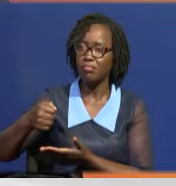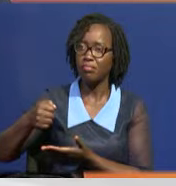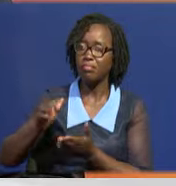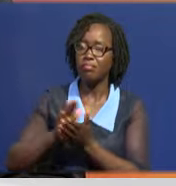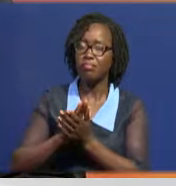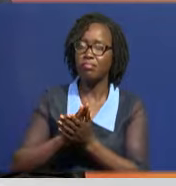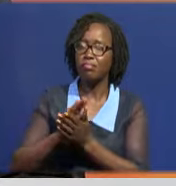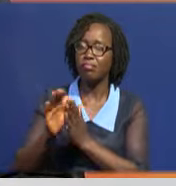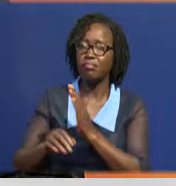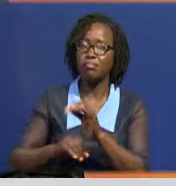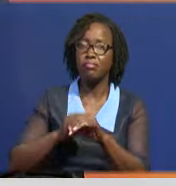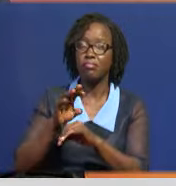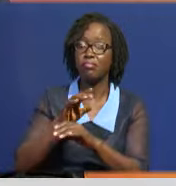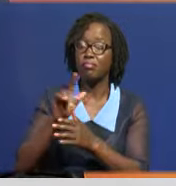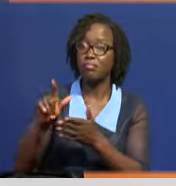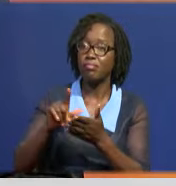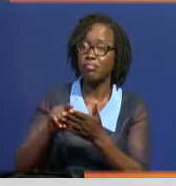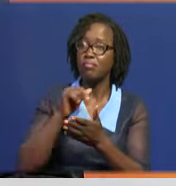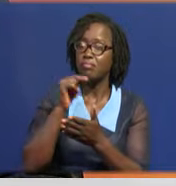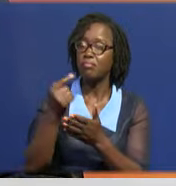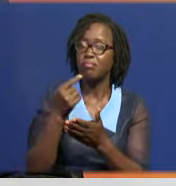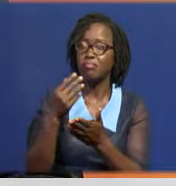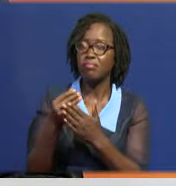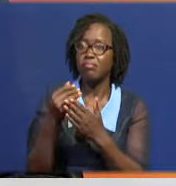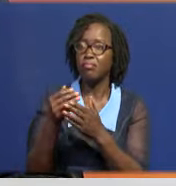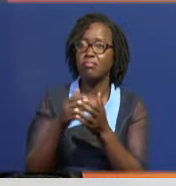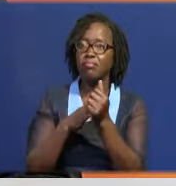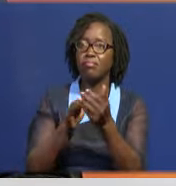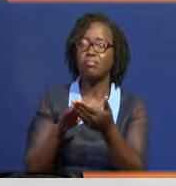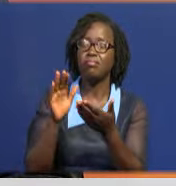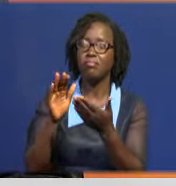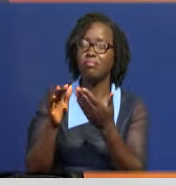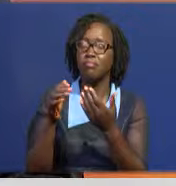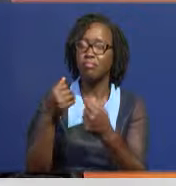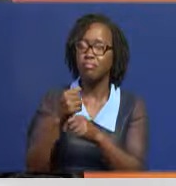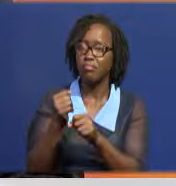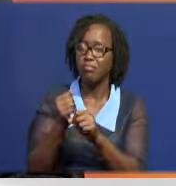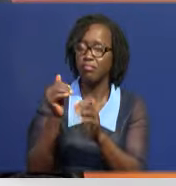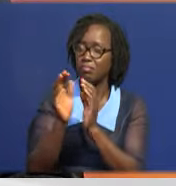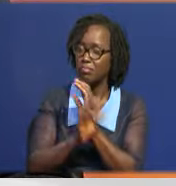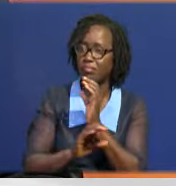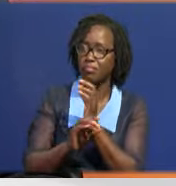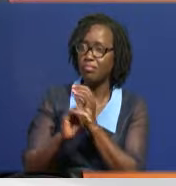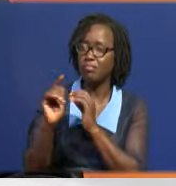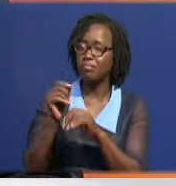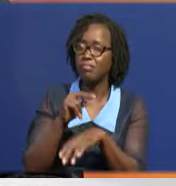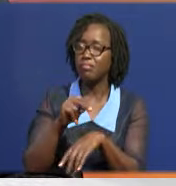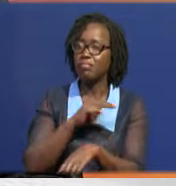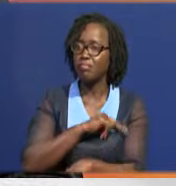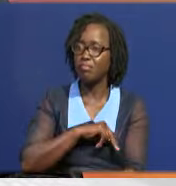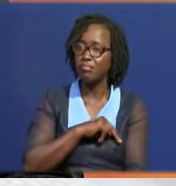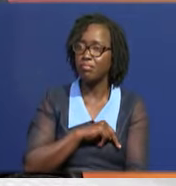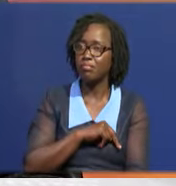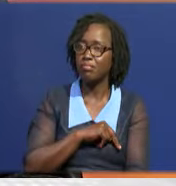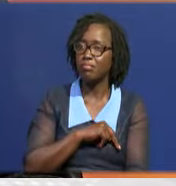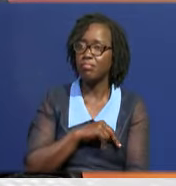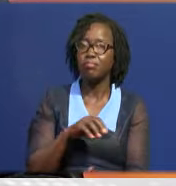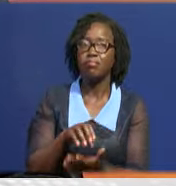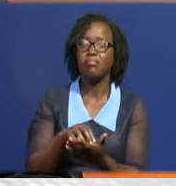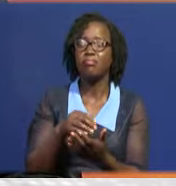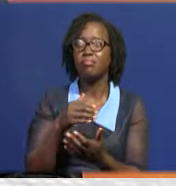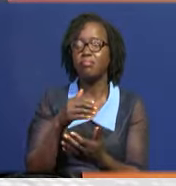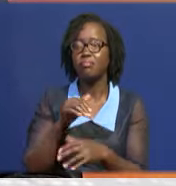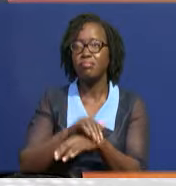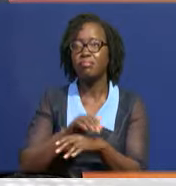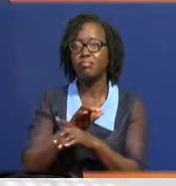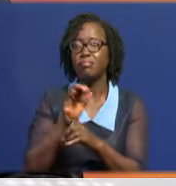course, not only incentives will be able to drive more production in the country, Kenya naturally stands a pole position when it comes